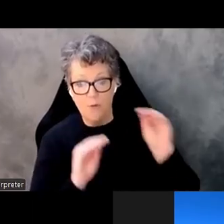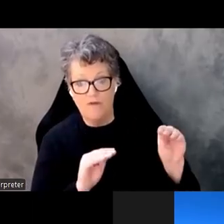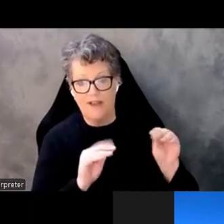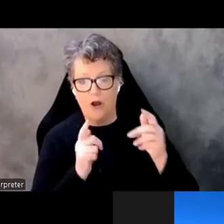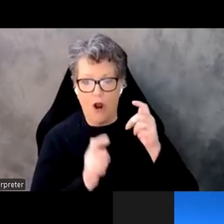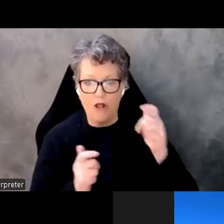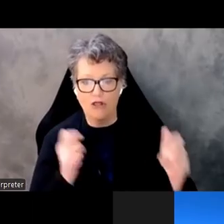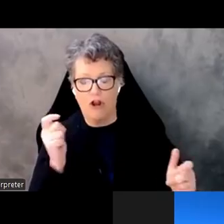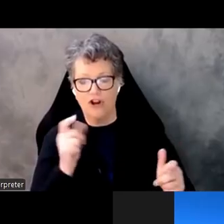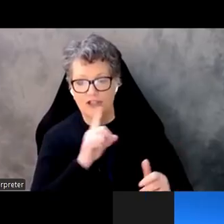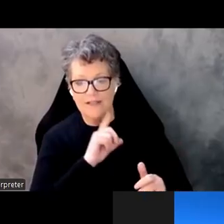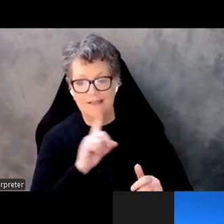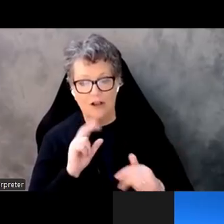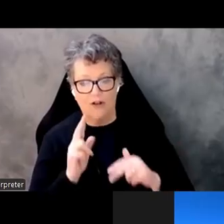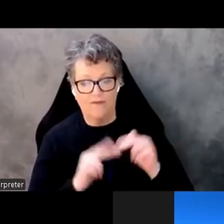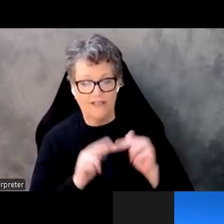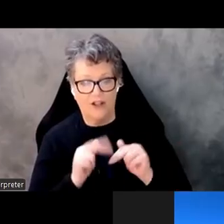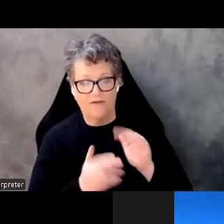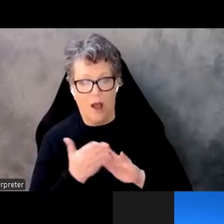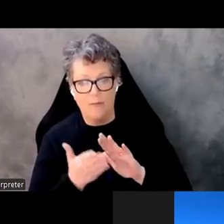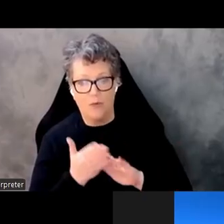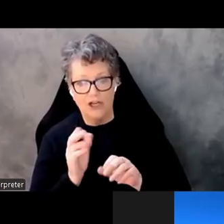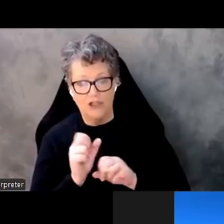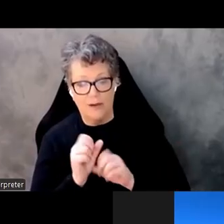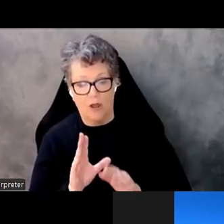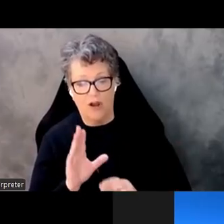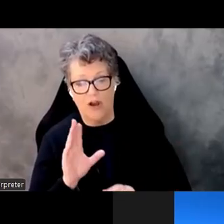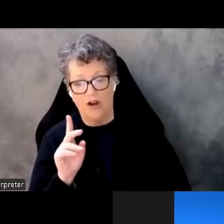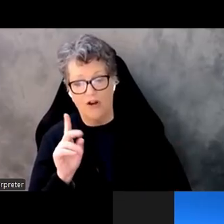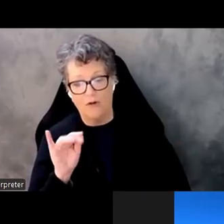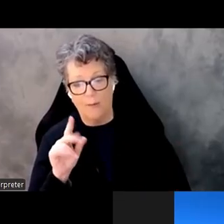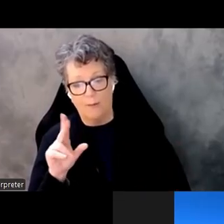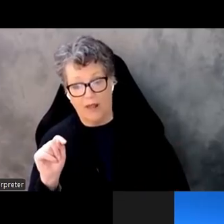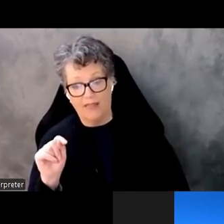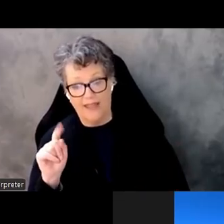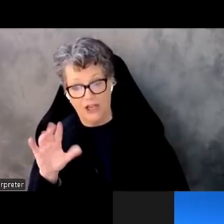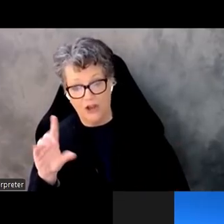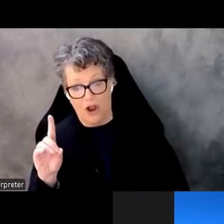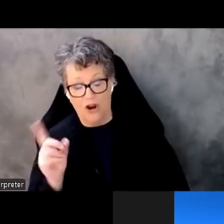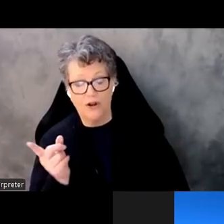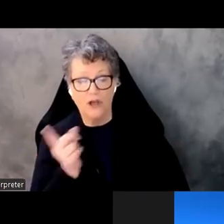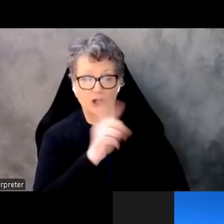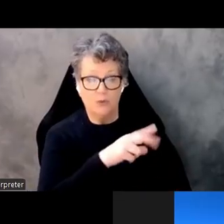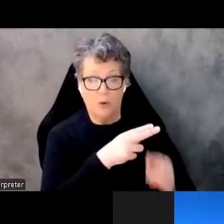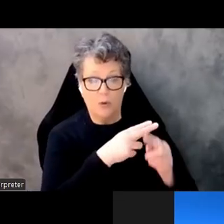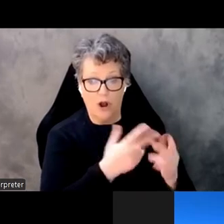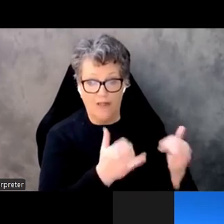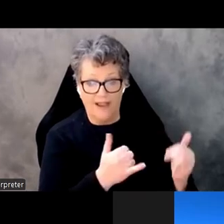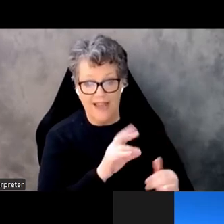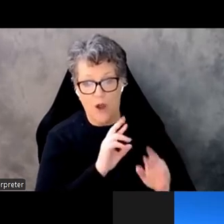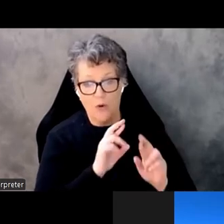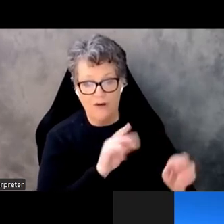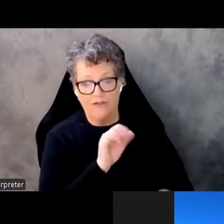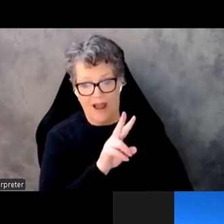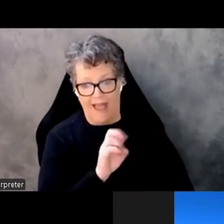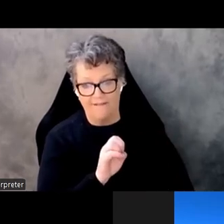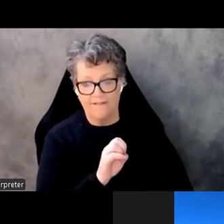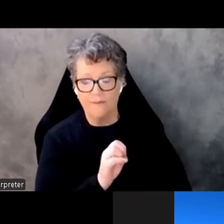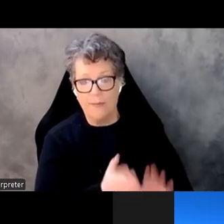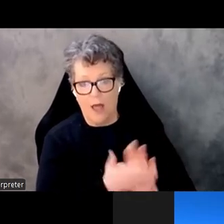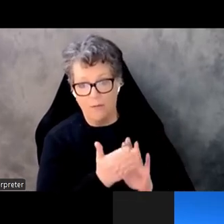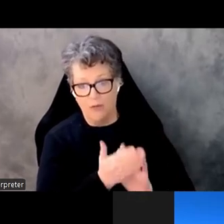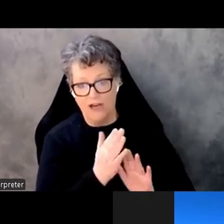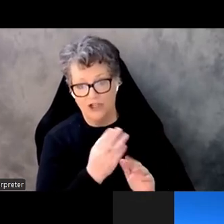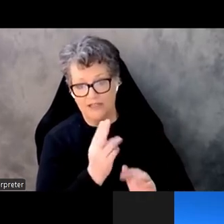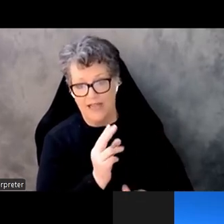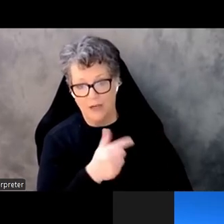largest single facility for our operation employees from Brilliant Yard to what we're calling now the River Ave operations